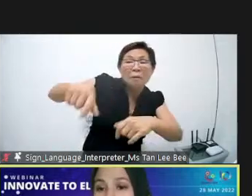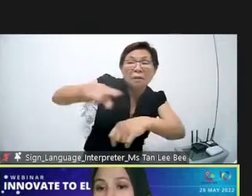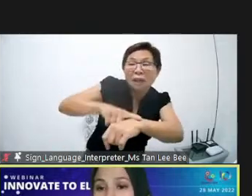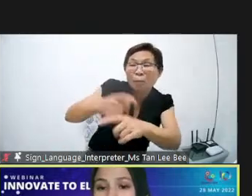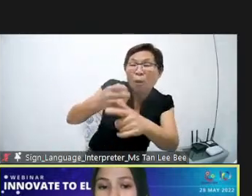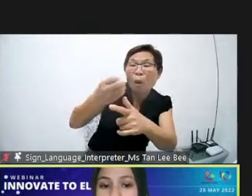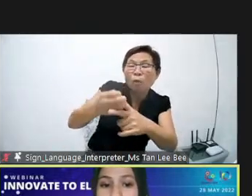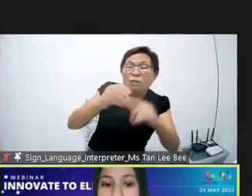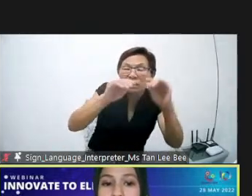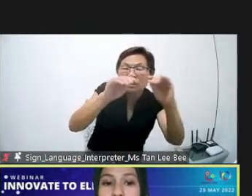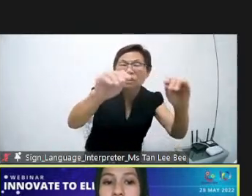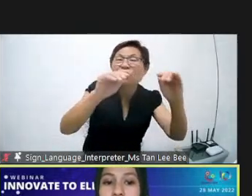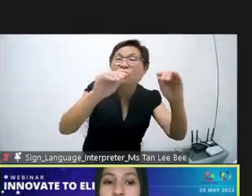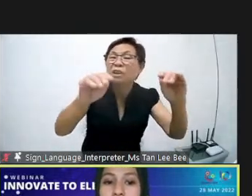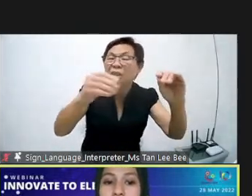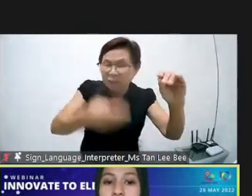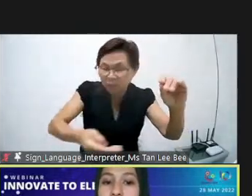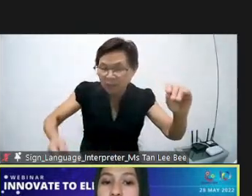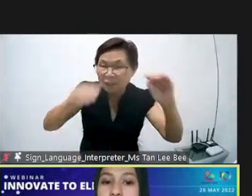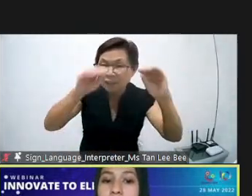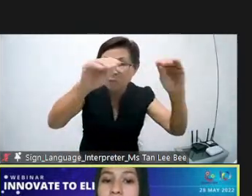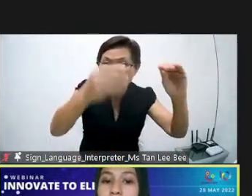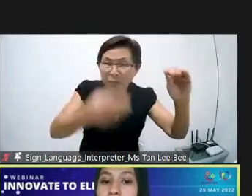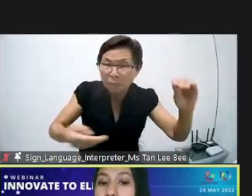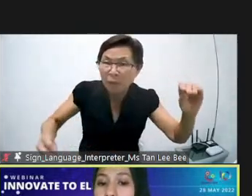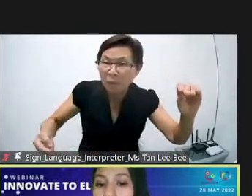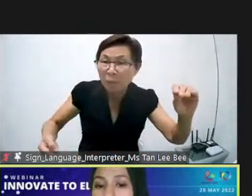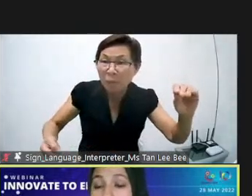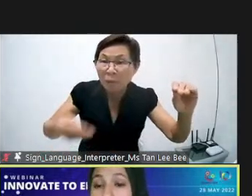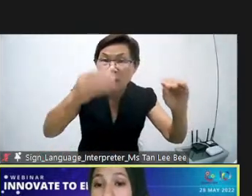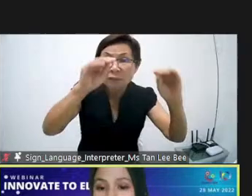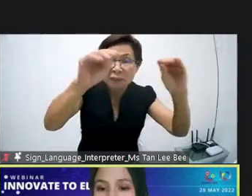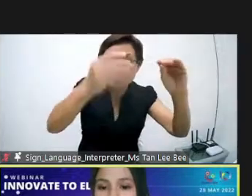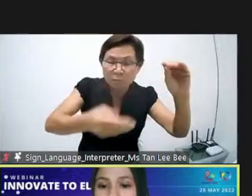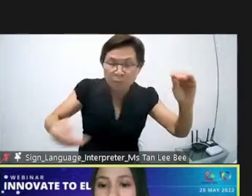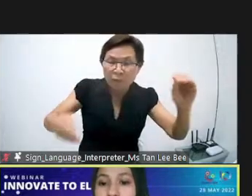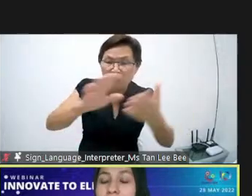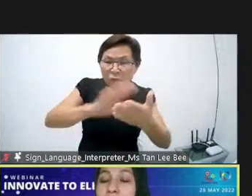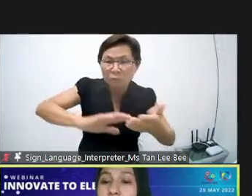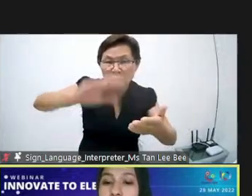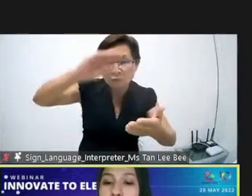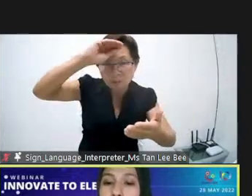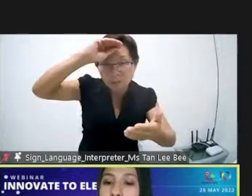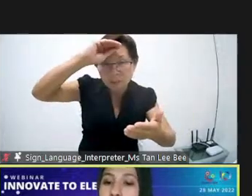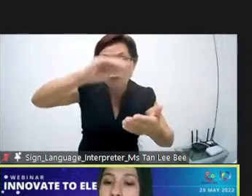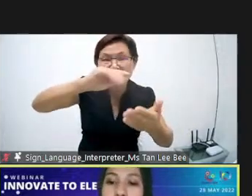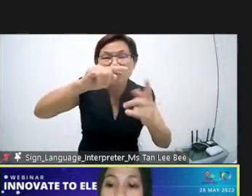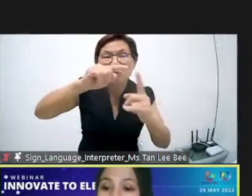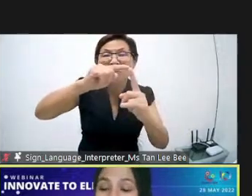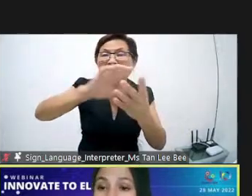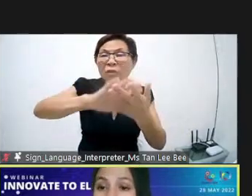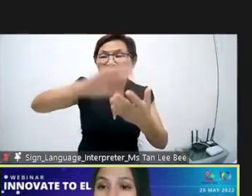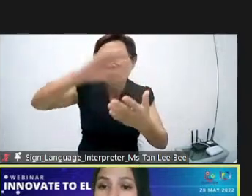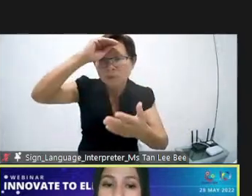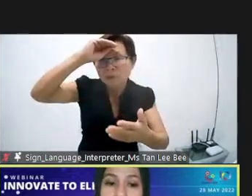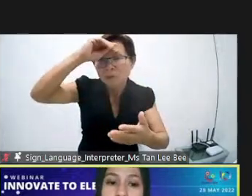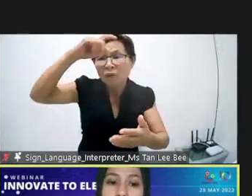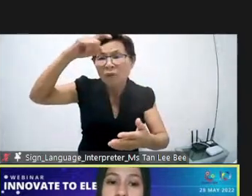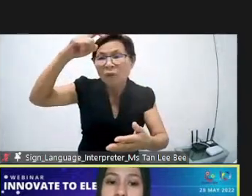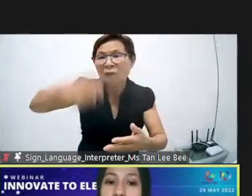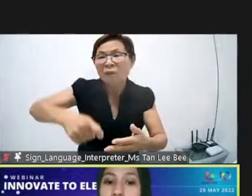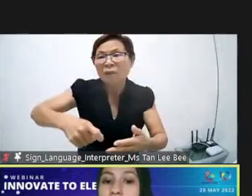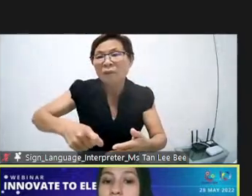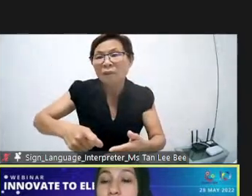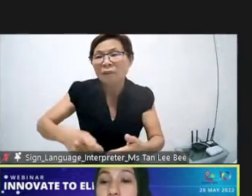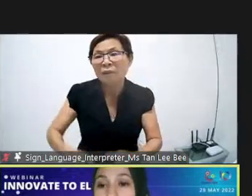about teaching materials that they are tailored to their learning characteristic and the need media that